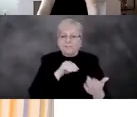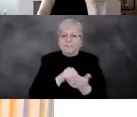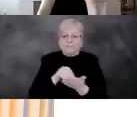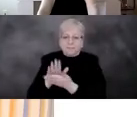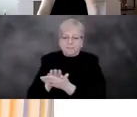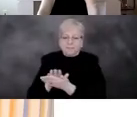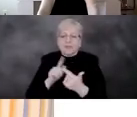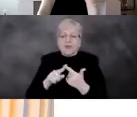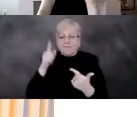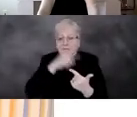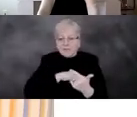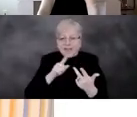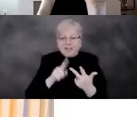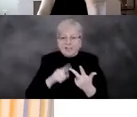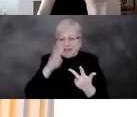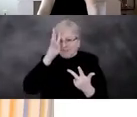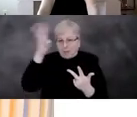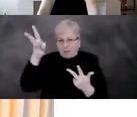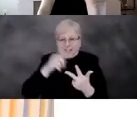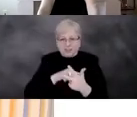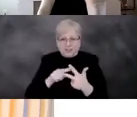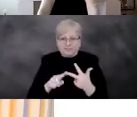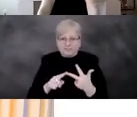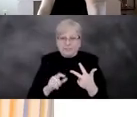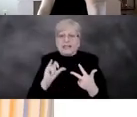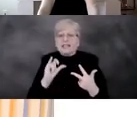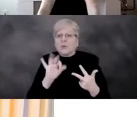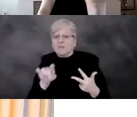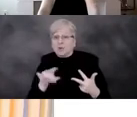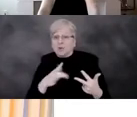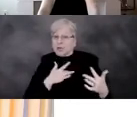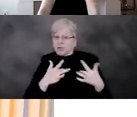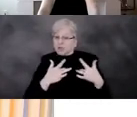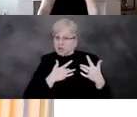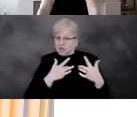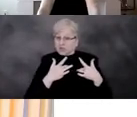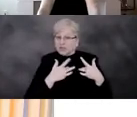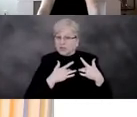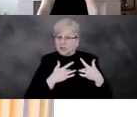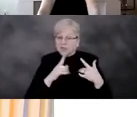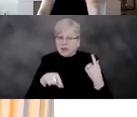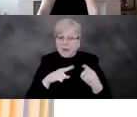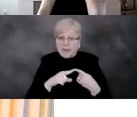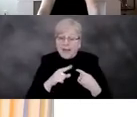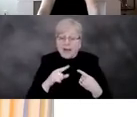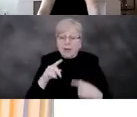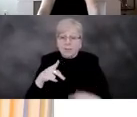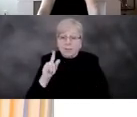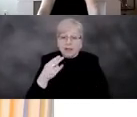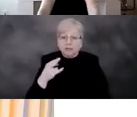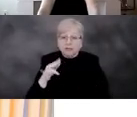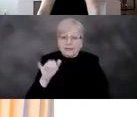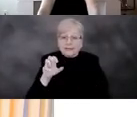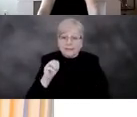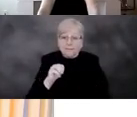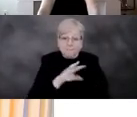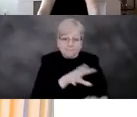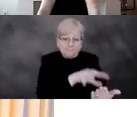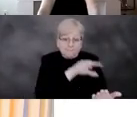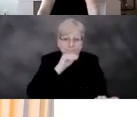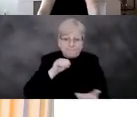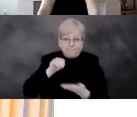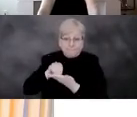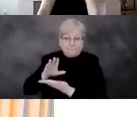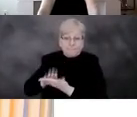and fabrication. So if you have concerns about plagiarism, um, in live